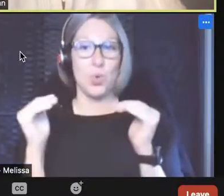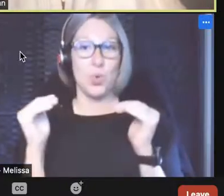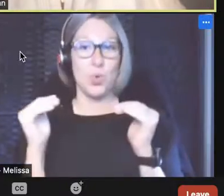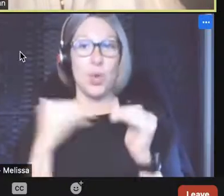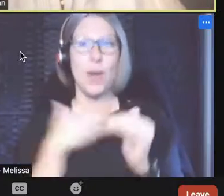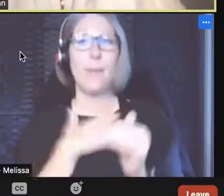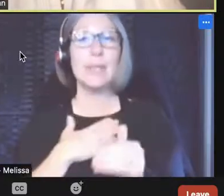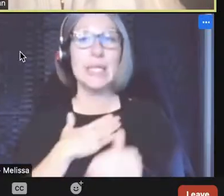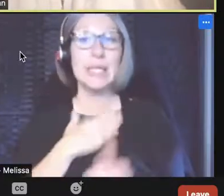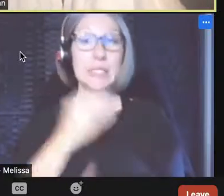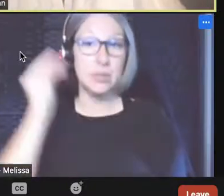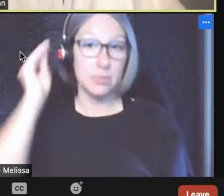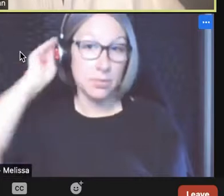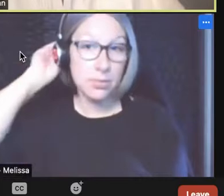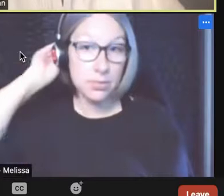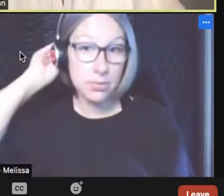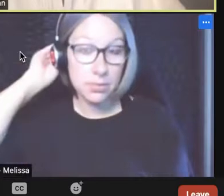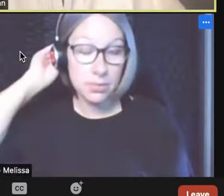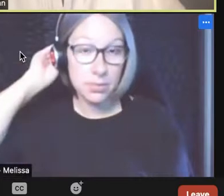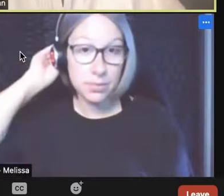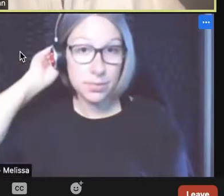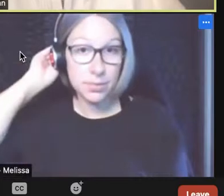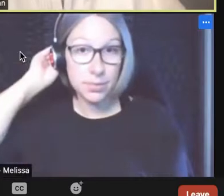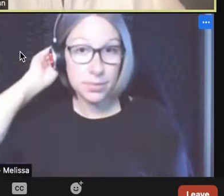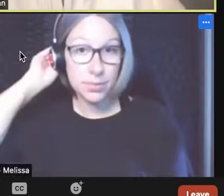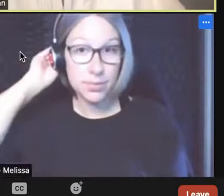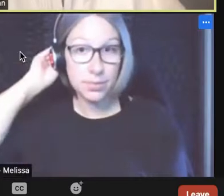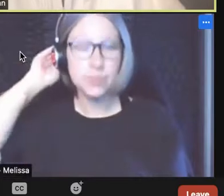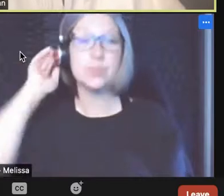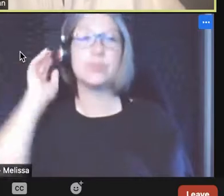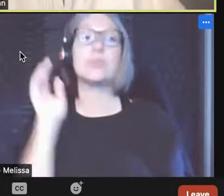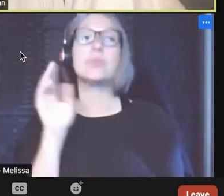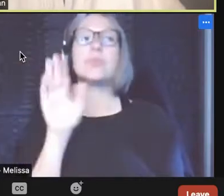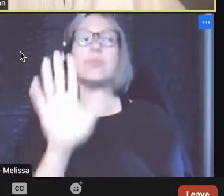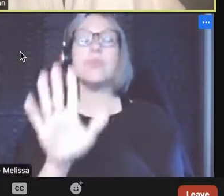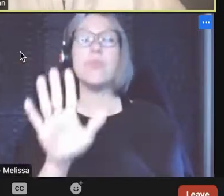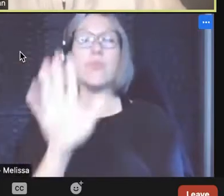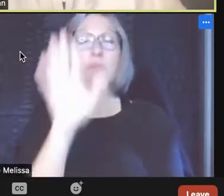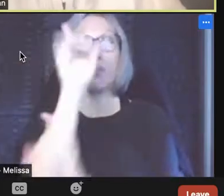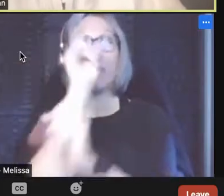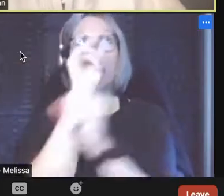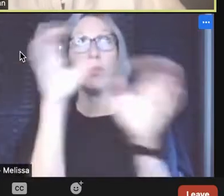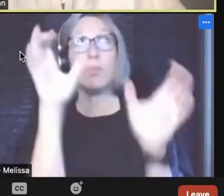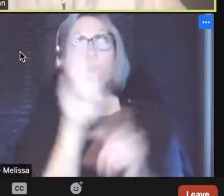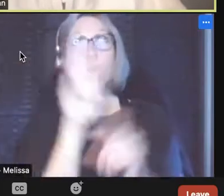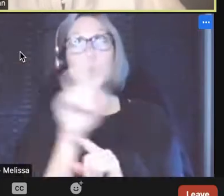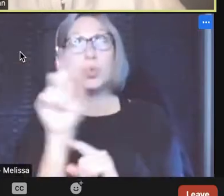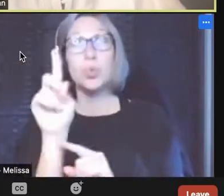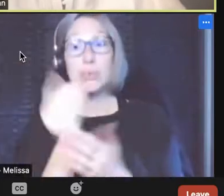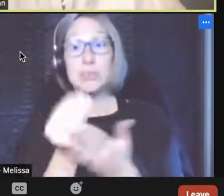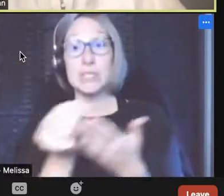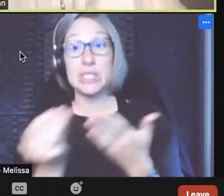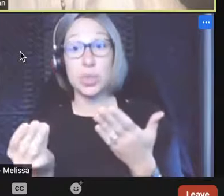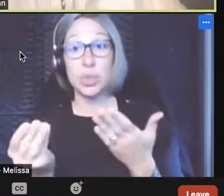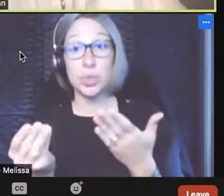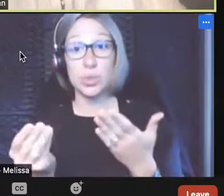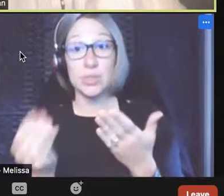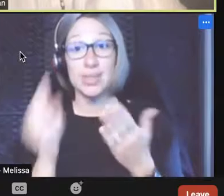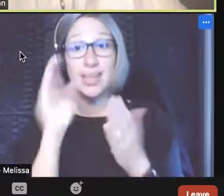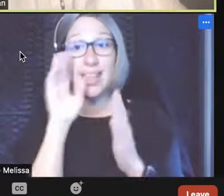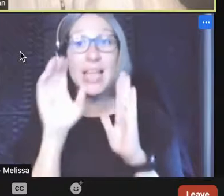Please keep this in mind, that when you're thinking about 2D materials, that the image